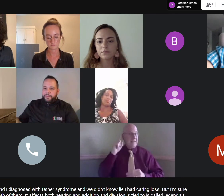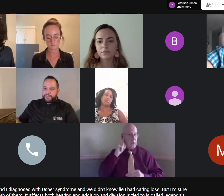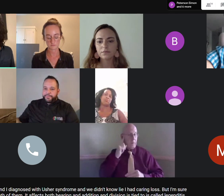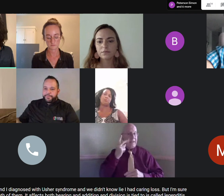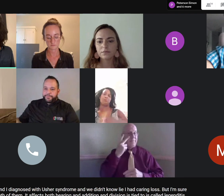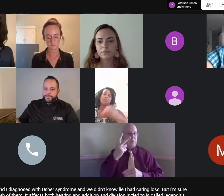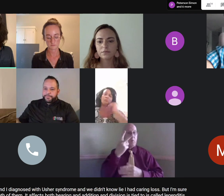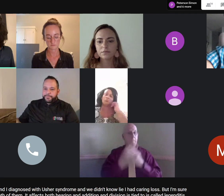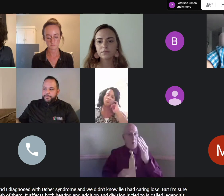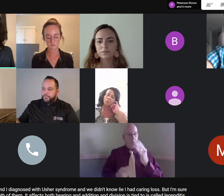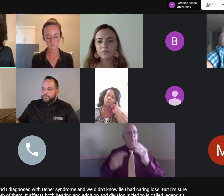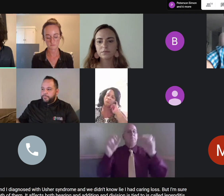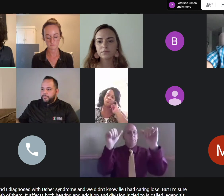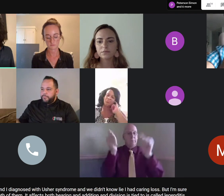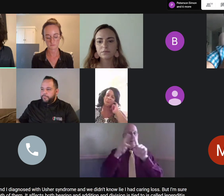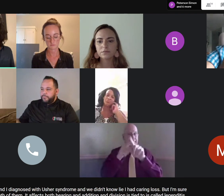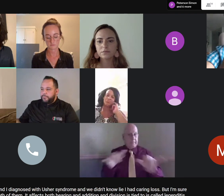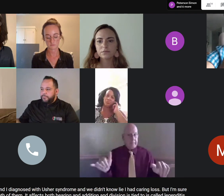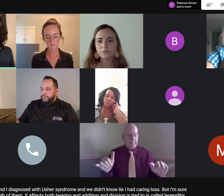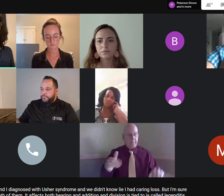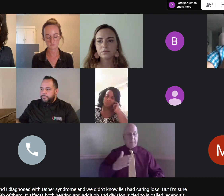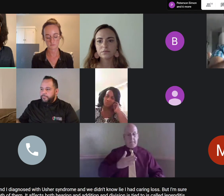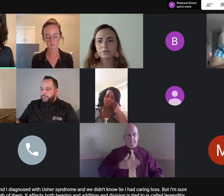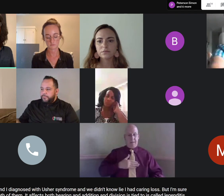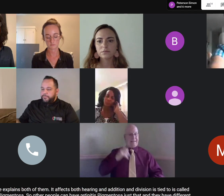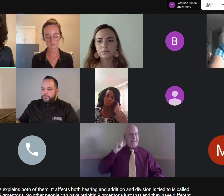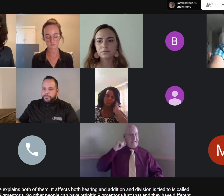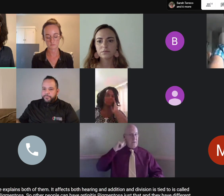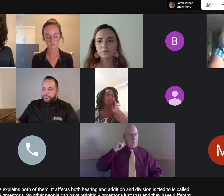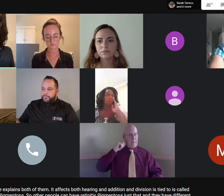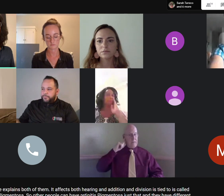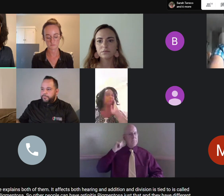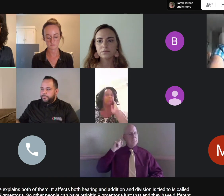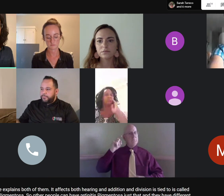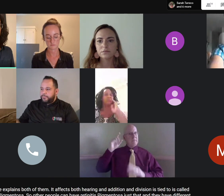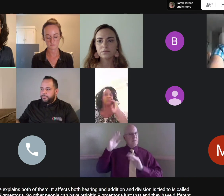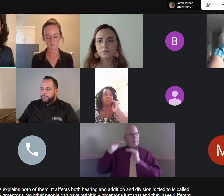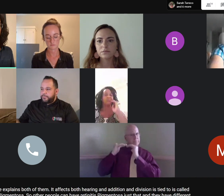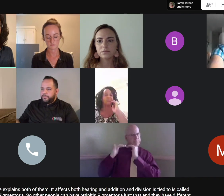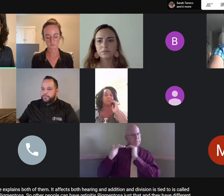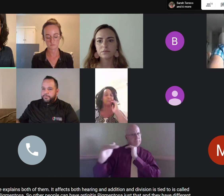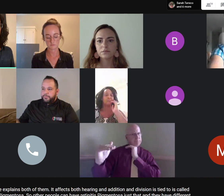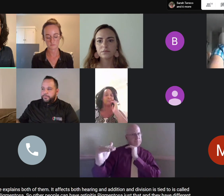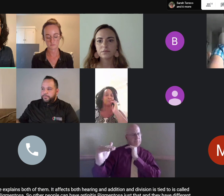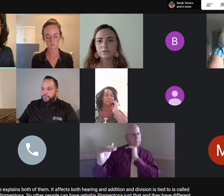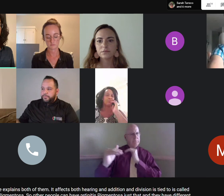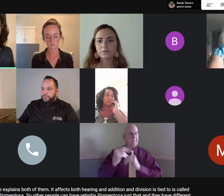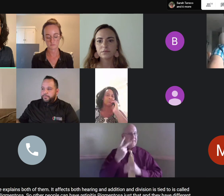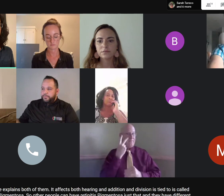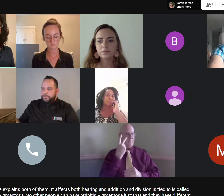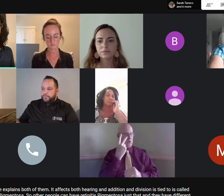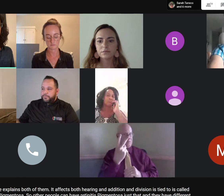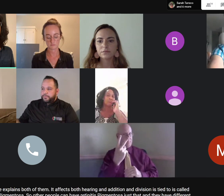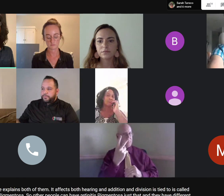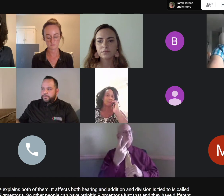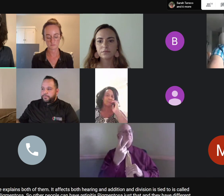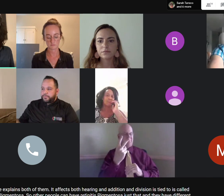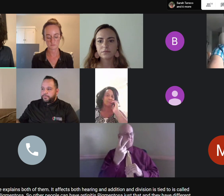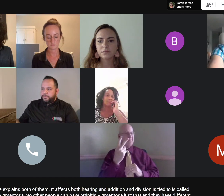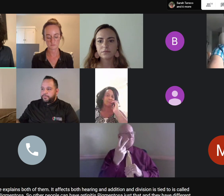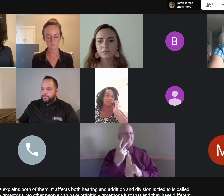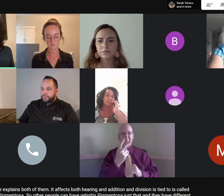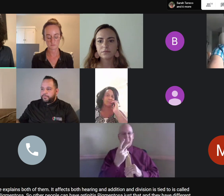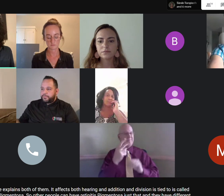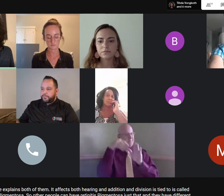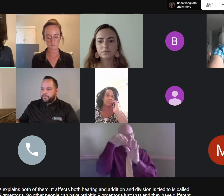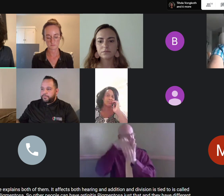time. So the one that I have, the hearing is supposed to remain stable, but the vision loss is not.